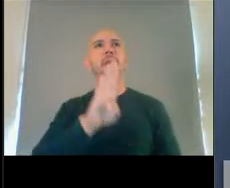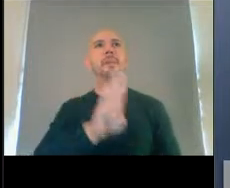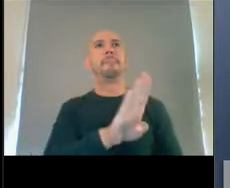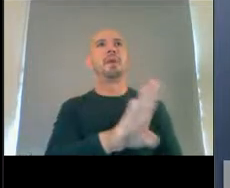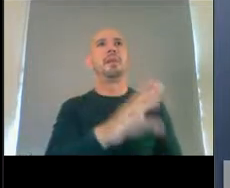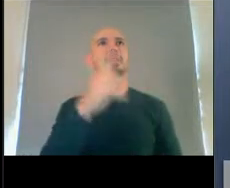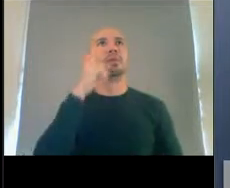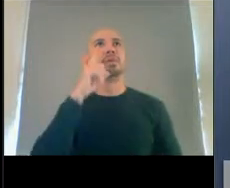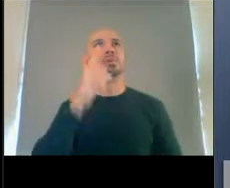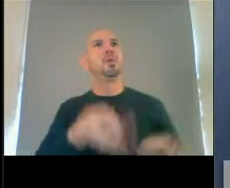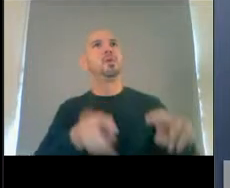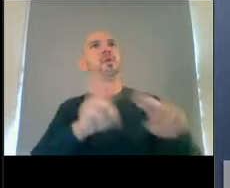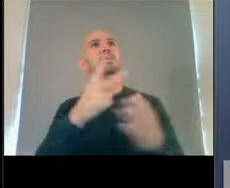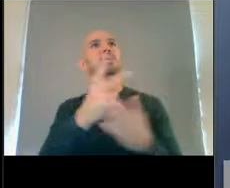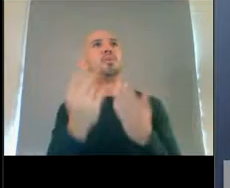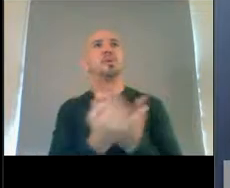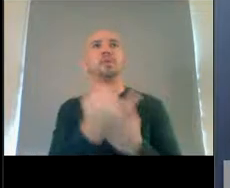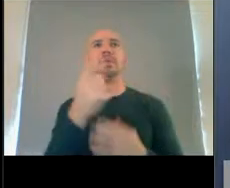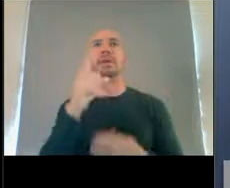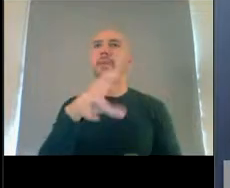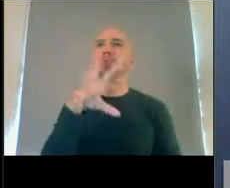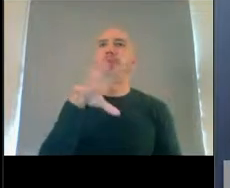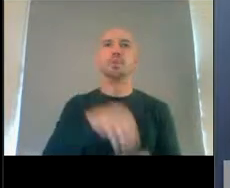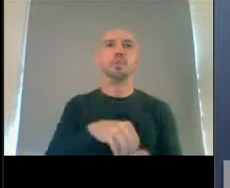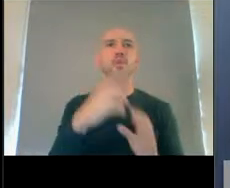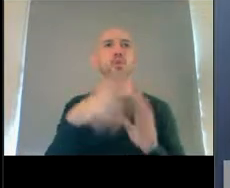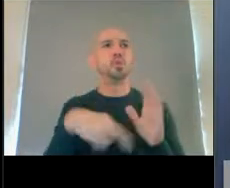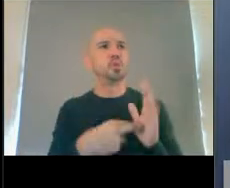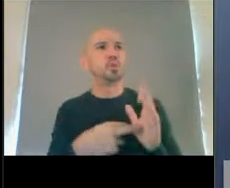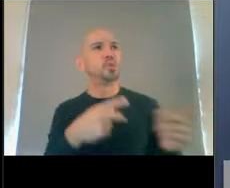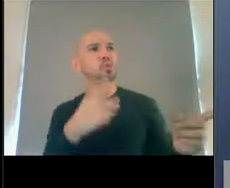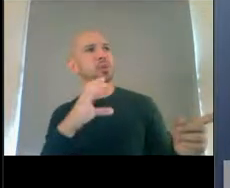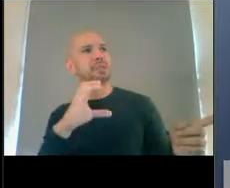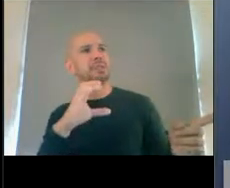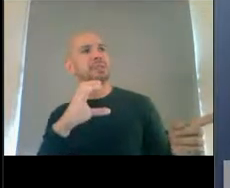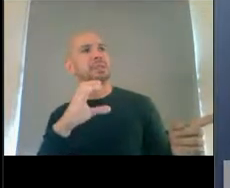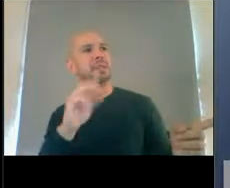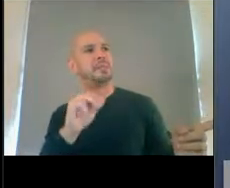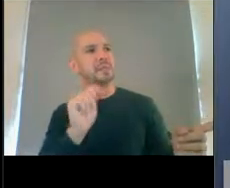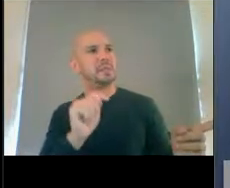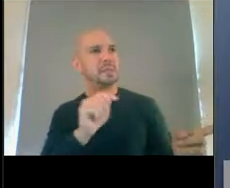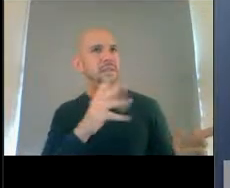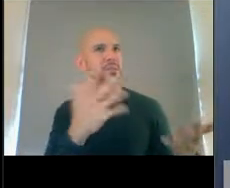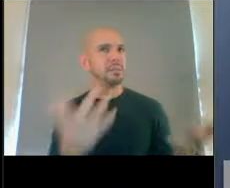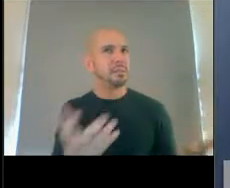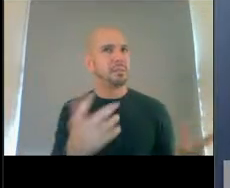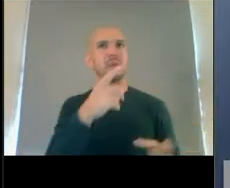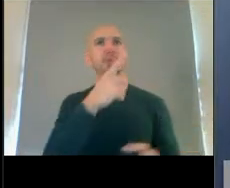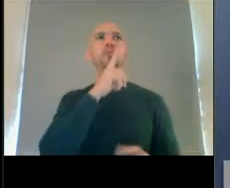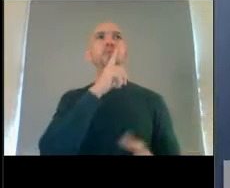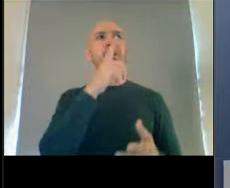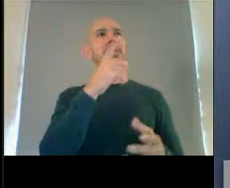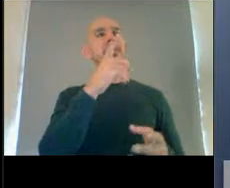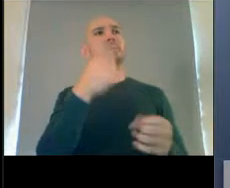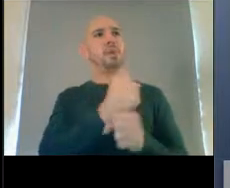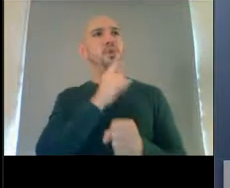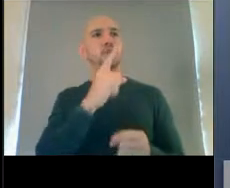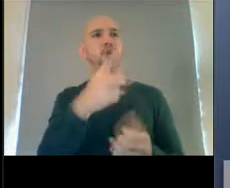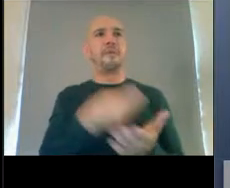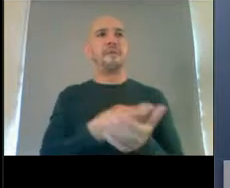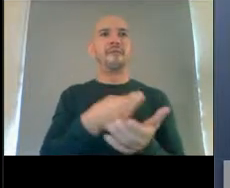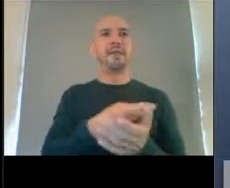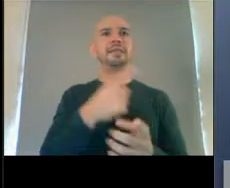increasing projects there must be an inclusion the role bmt plays within these projects to help assure that our funds are helping us meet our statewide climate